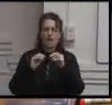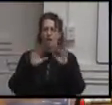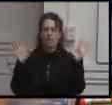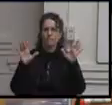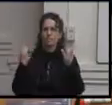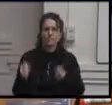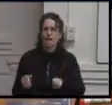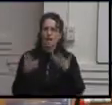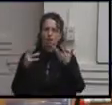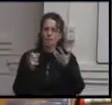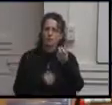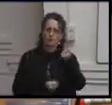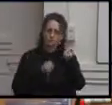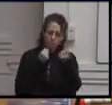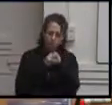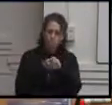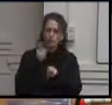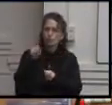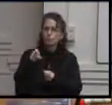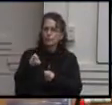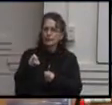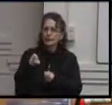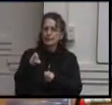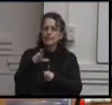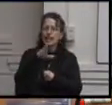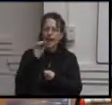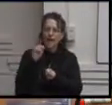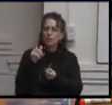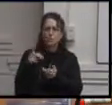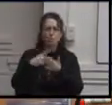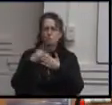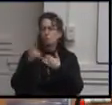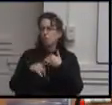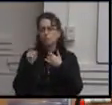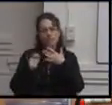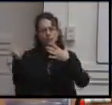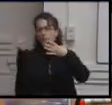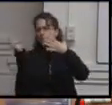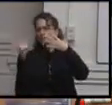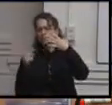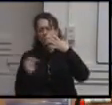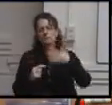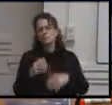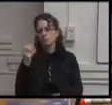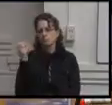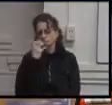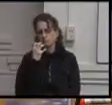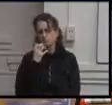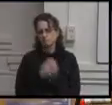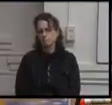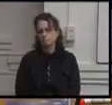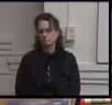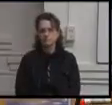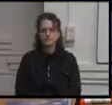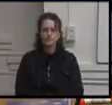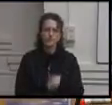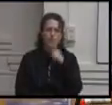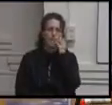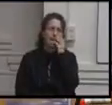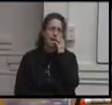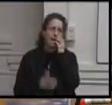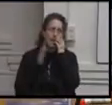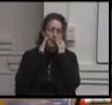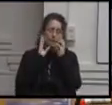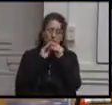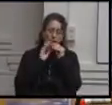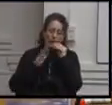and accountability aspect of the program that you're seeking approval for. So I know it's late and